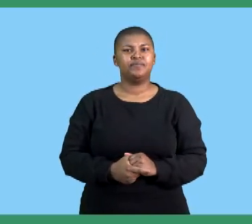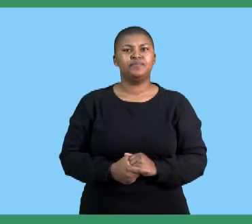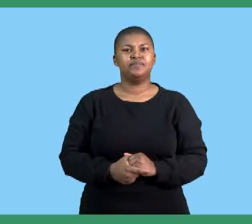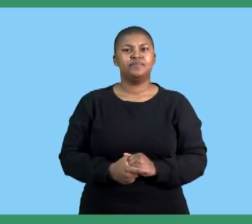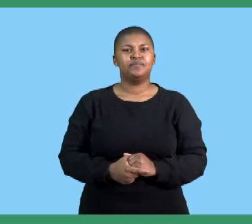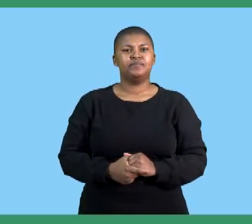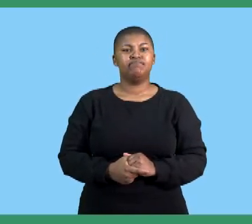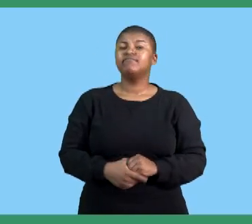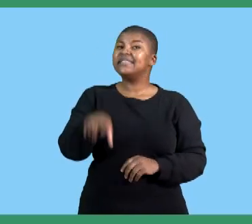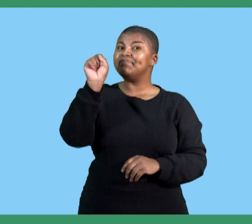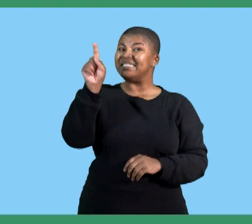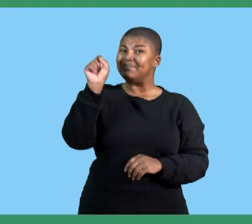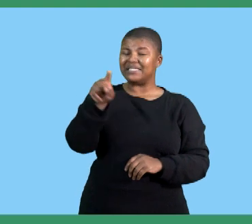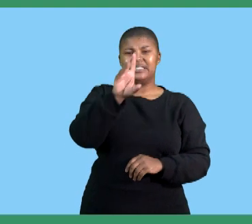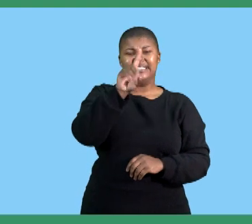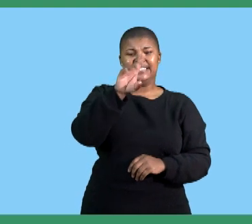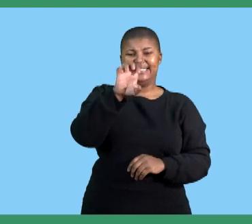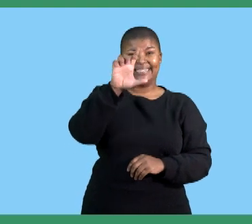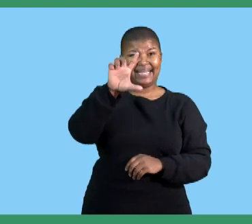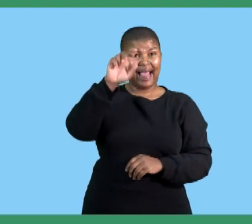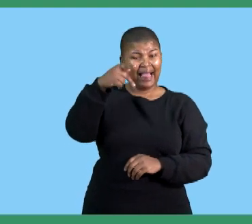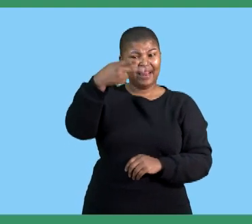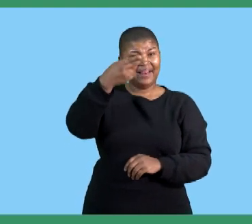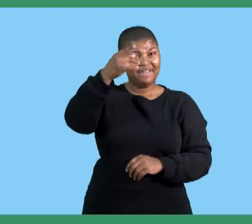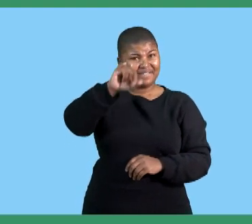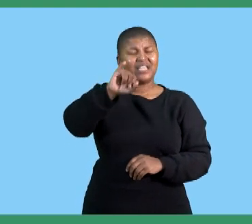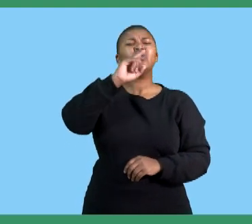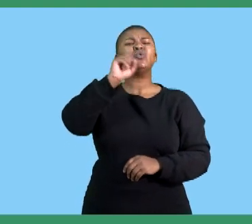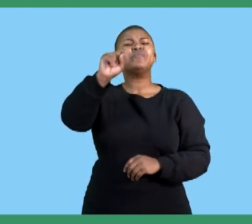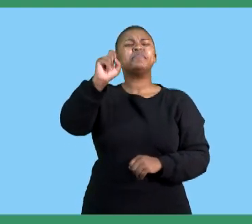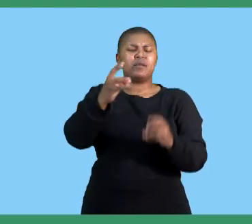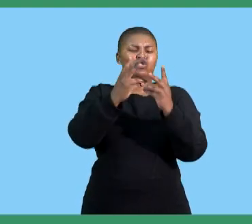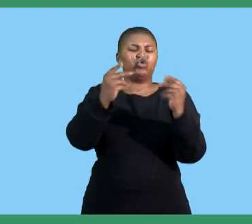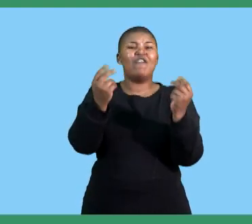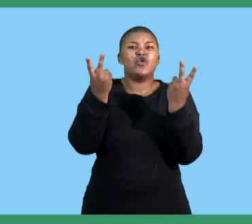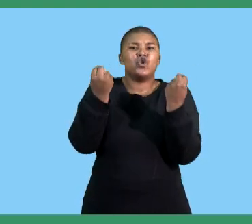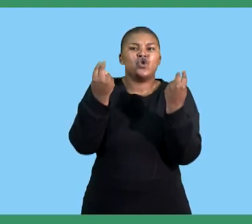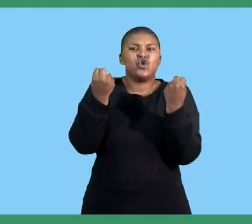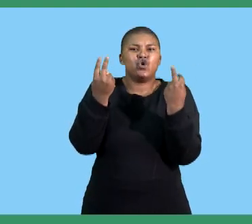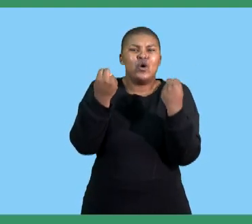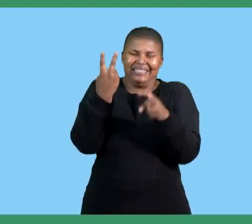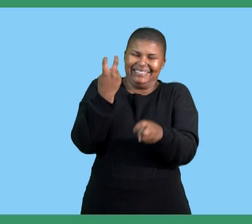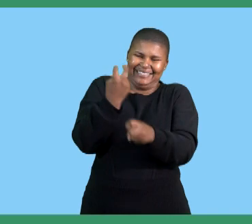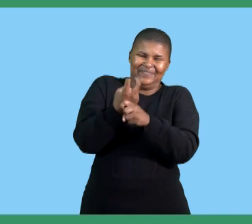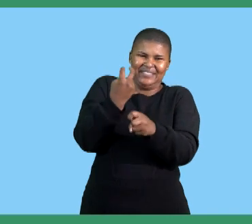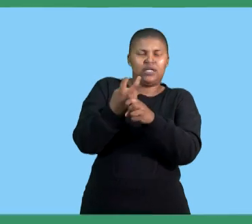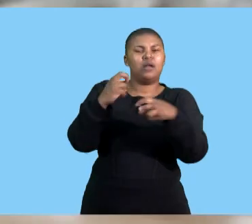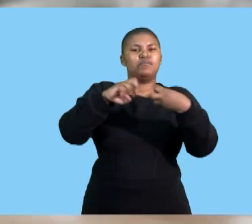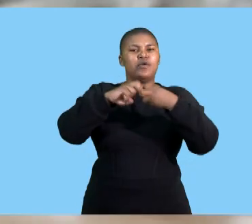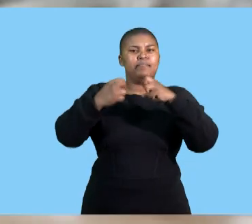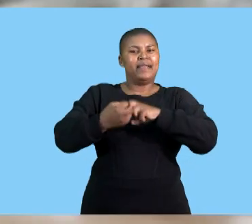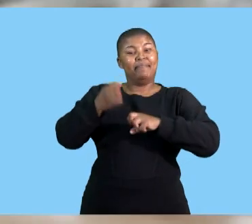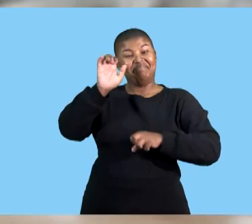The Delphi technique is a technique that is used to solve new complex problems. So